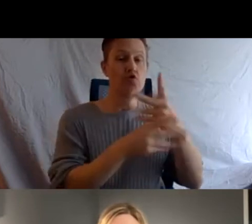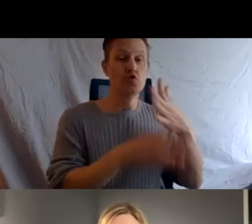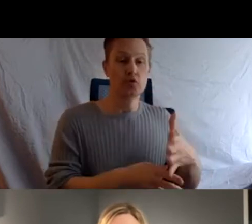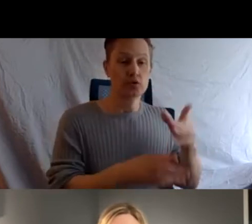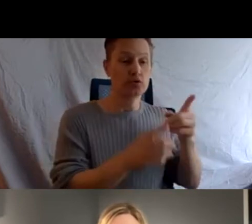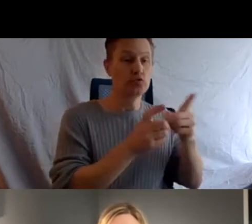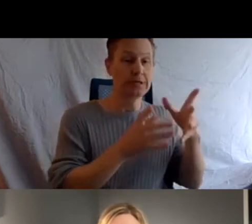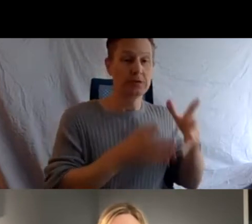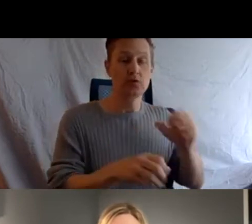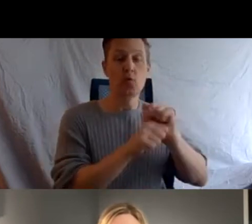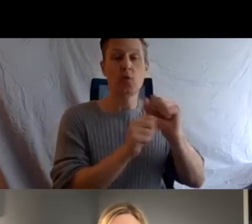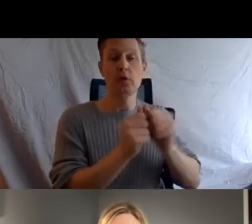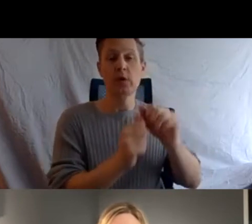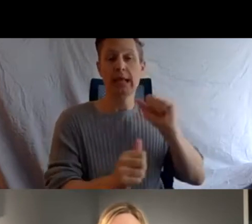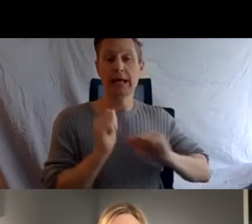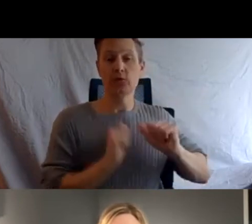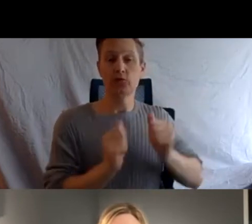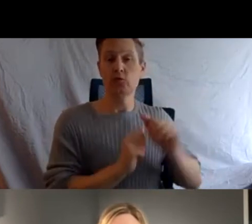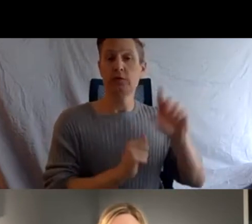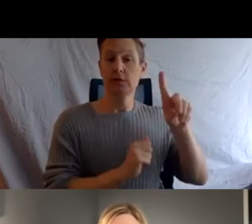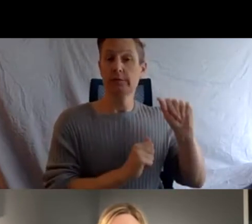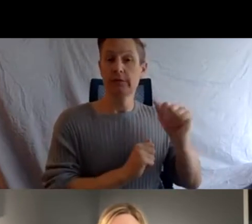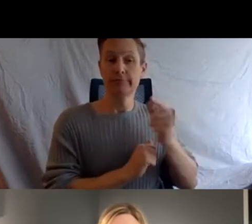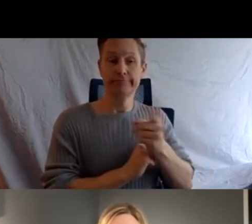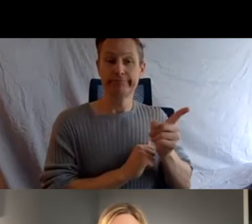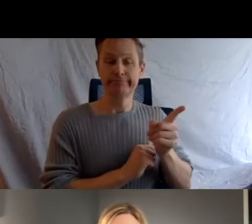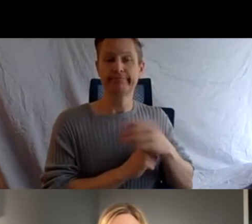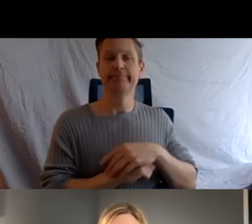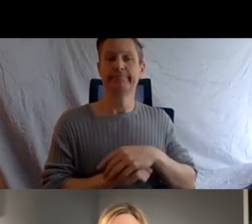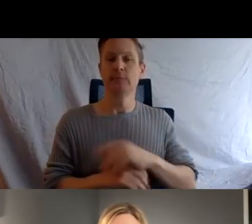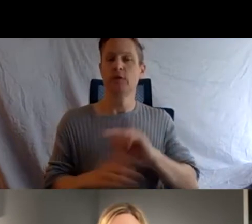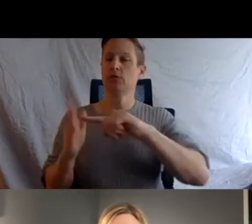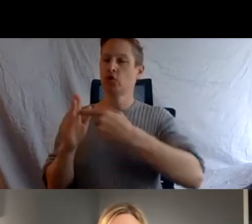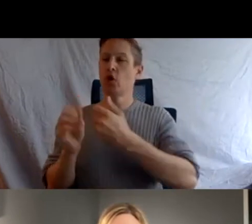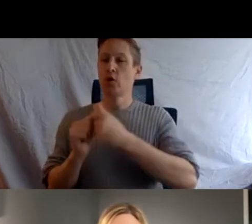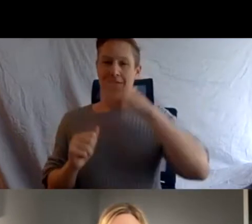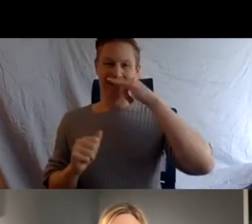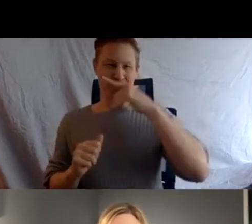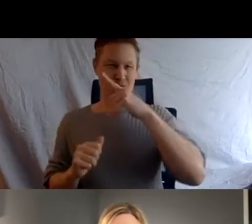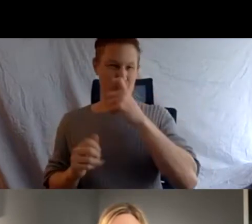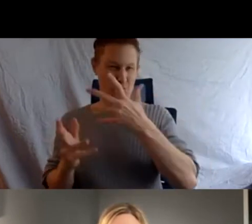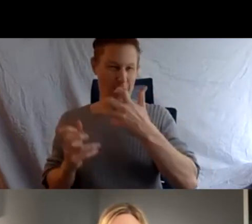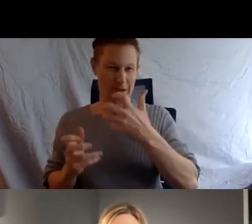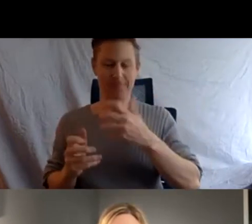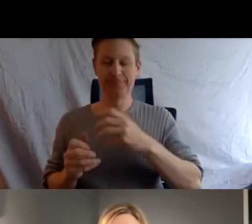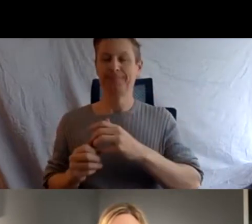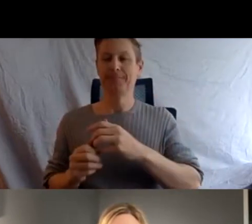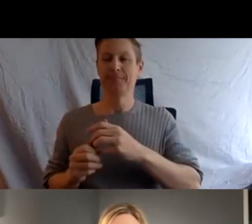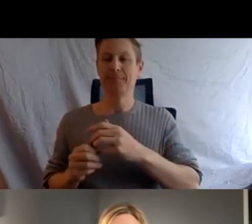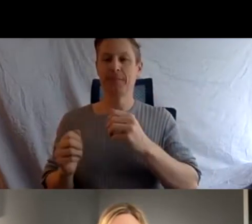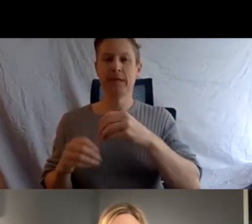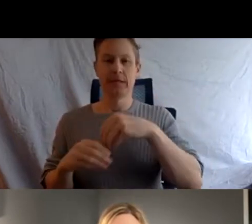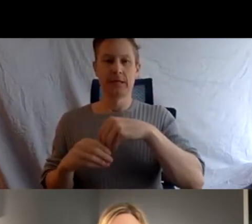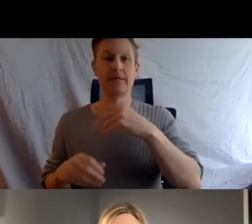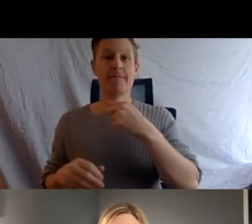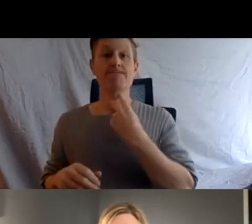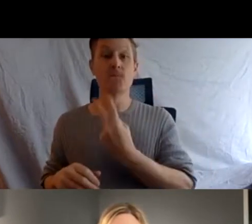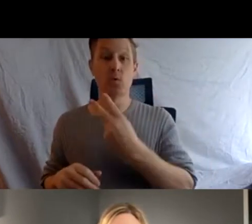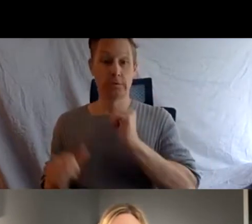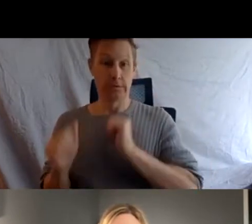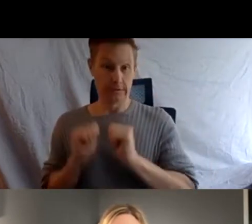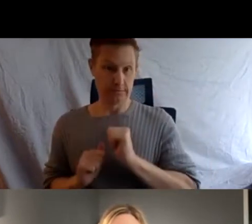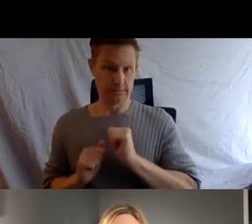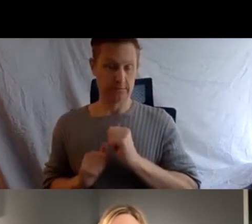with disabilities? I'll start with kids who want to get into voice acting. I would